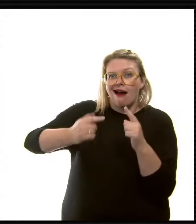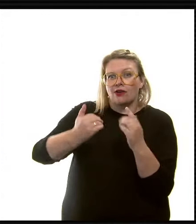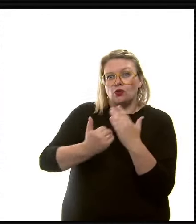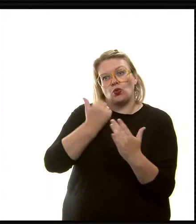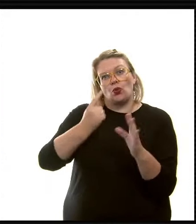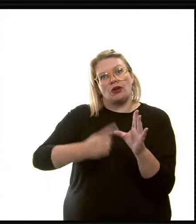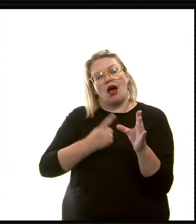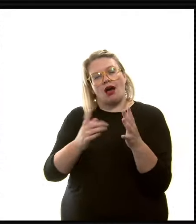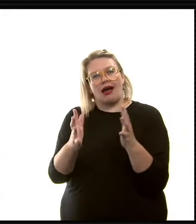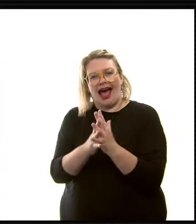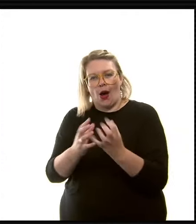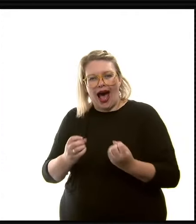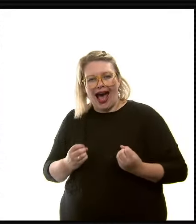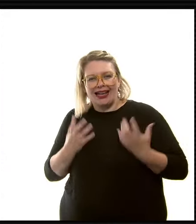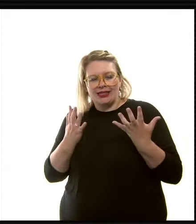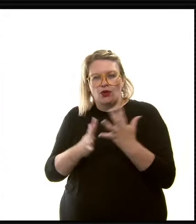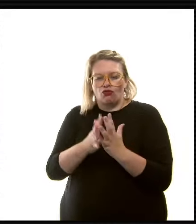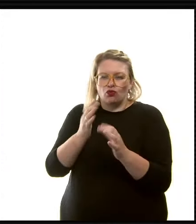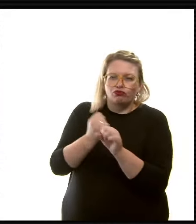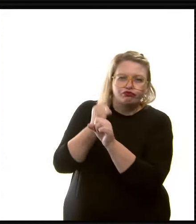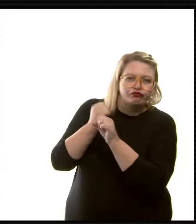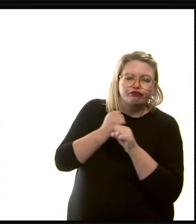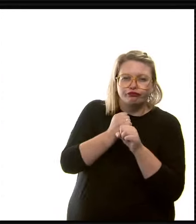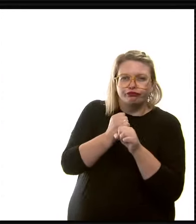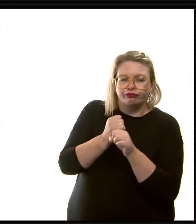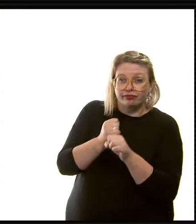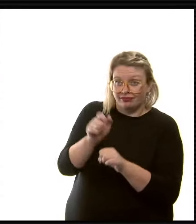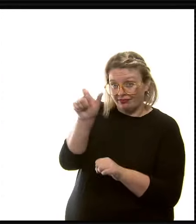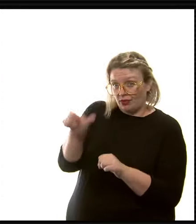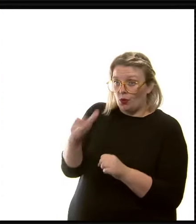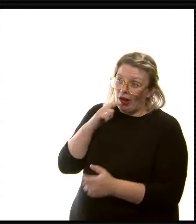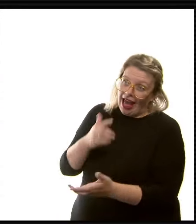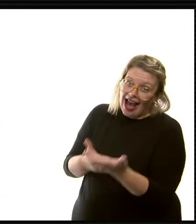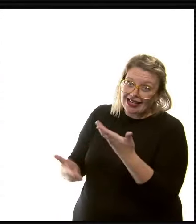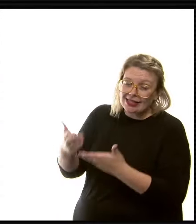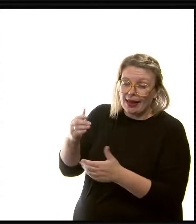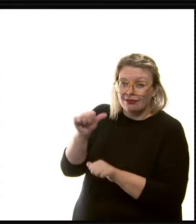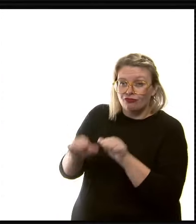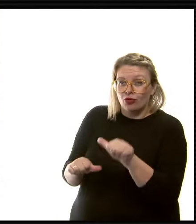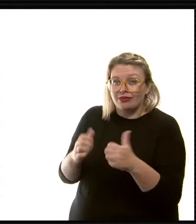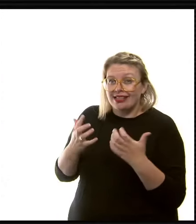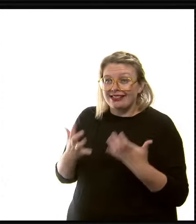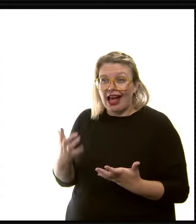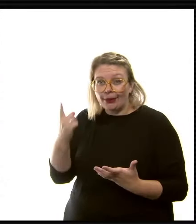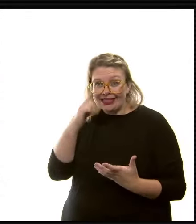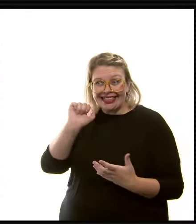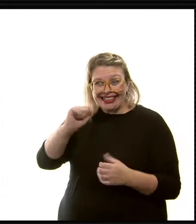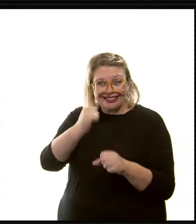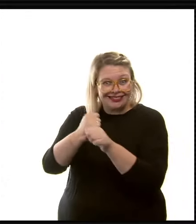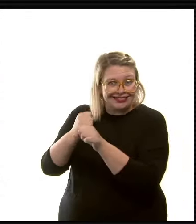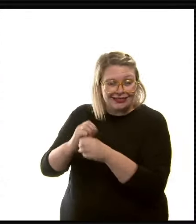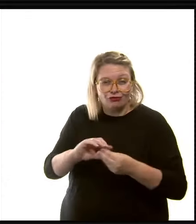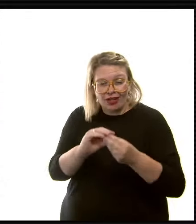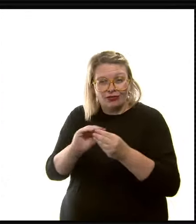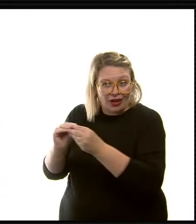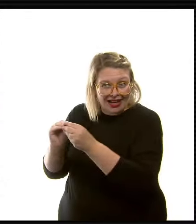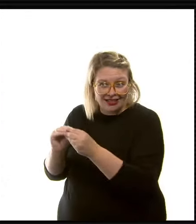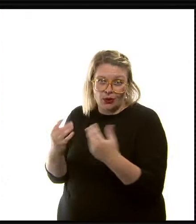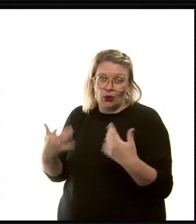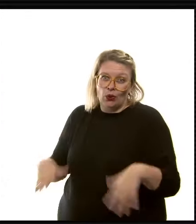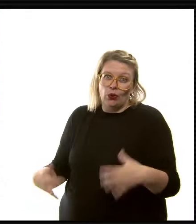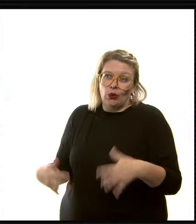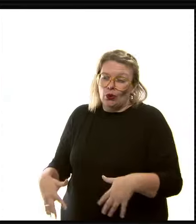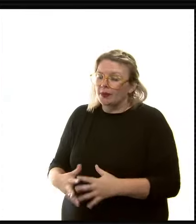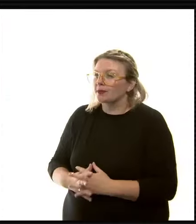express themselves through building. Yeah, here he is to explain his process and show us some of his extraordinary work. Check it out. You won't believe it.